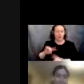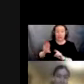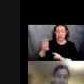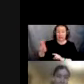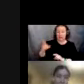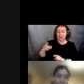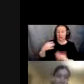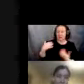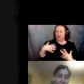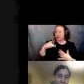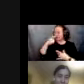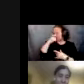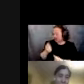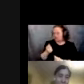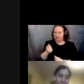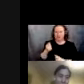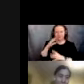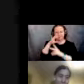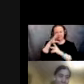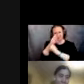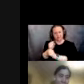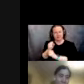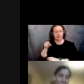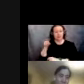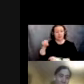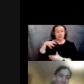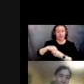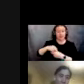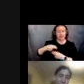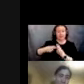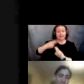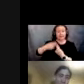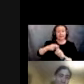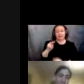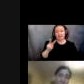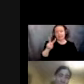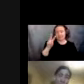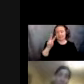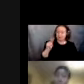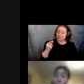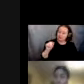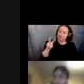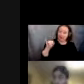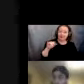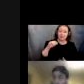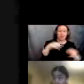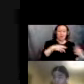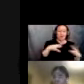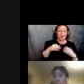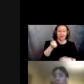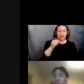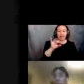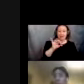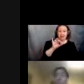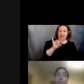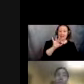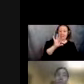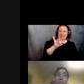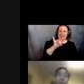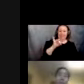He was in the Navy and fought in the 1898 Spanish-American War. He was possibly